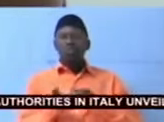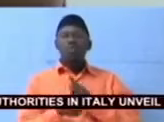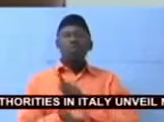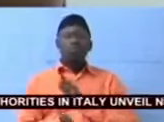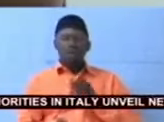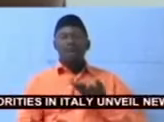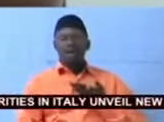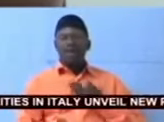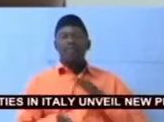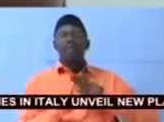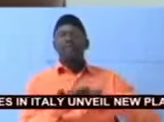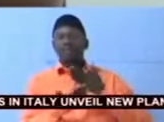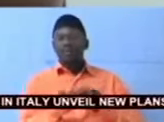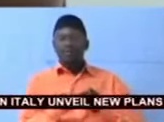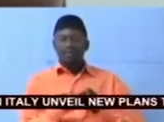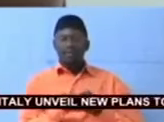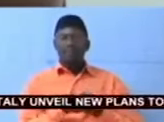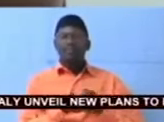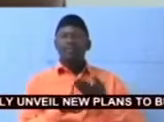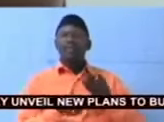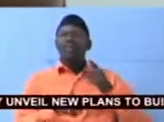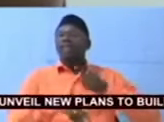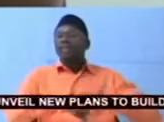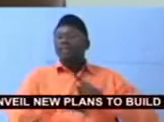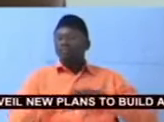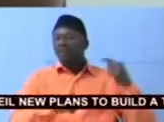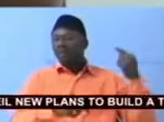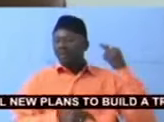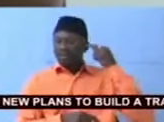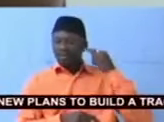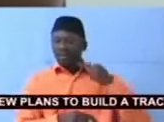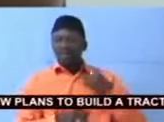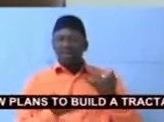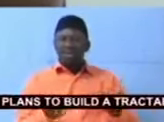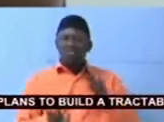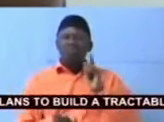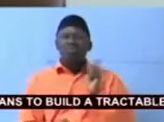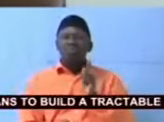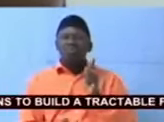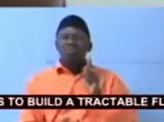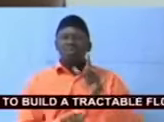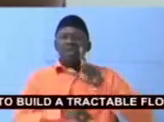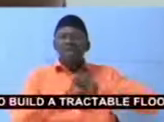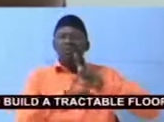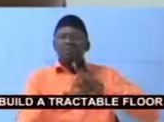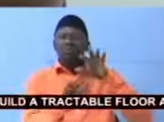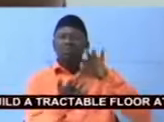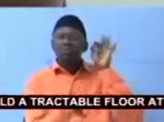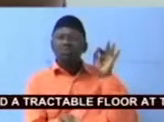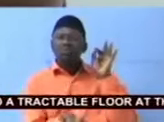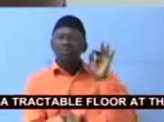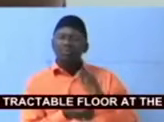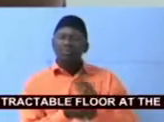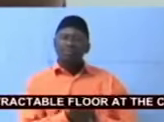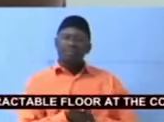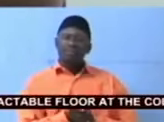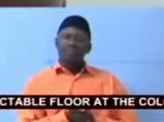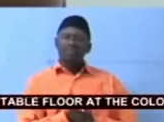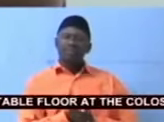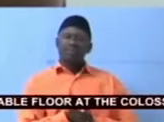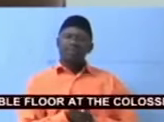hearing. Can you tell this commission, would you prefer Wolof or Mandinka? I am not comfortable speaking English